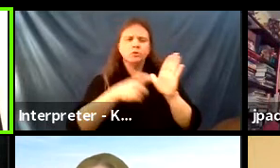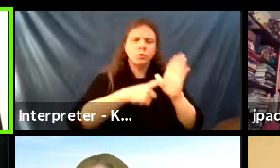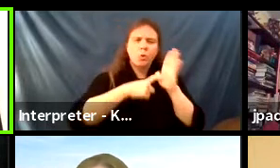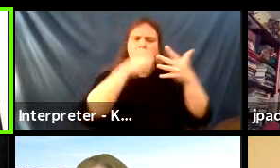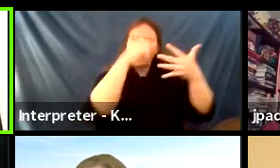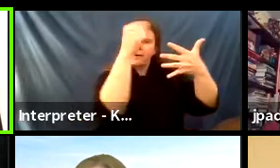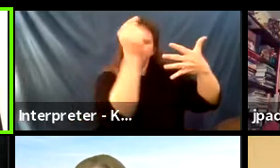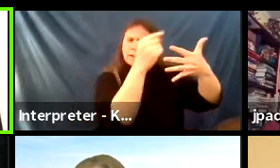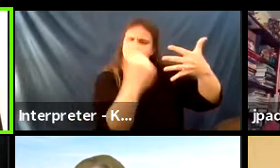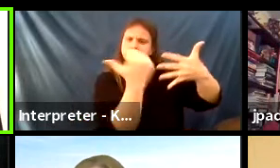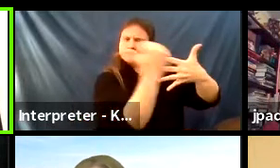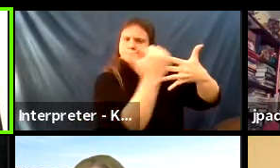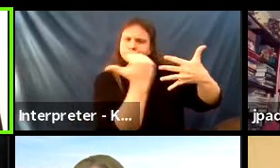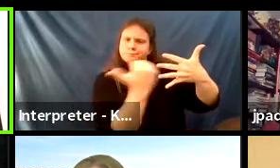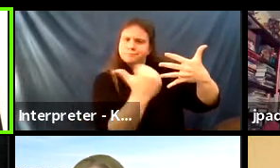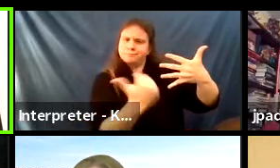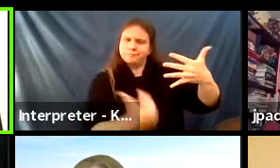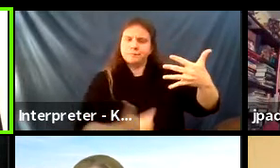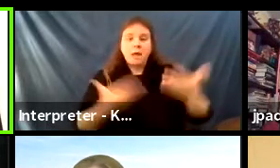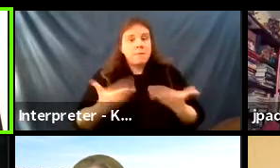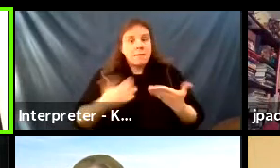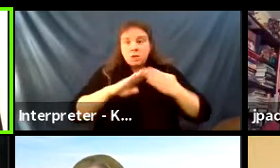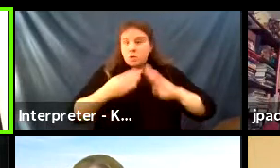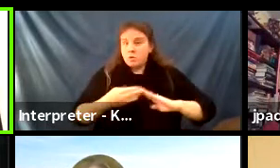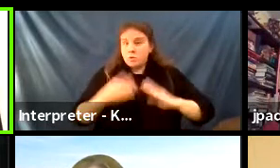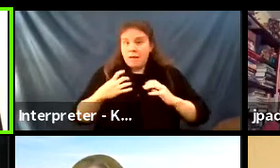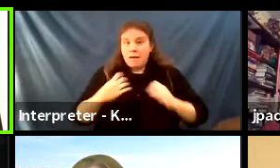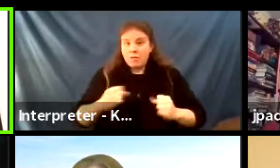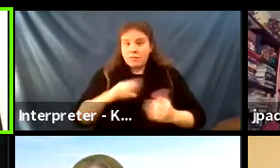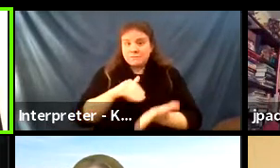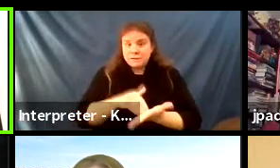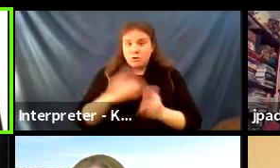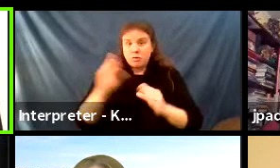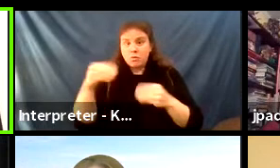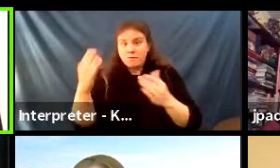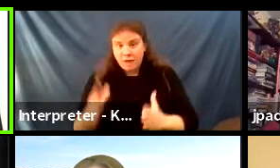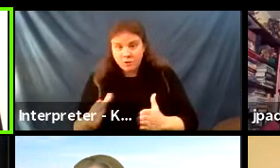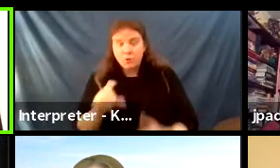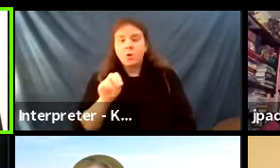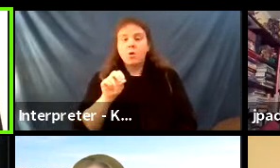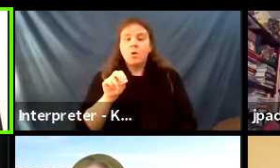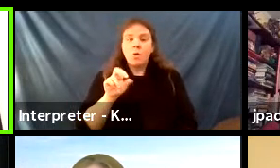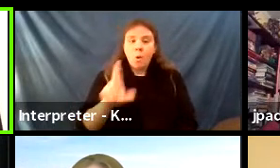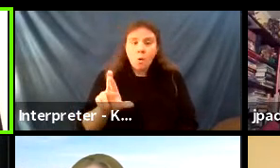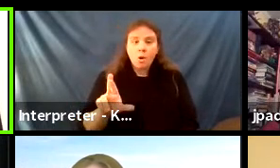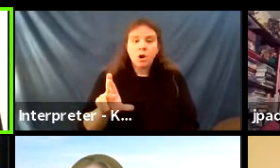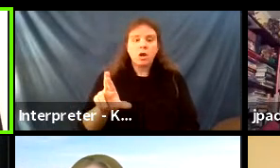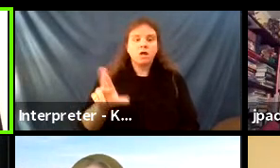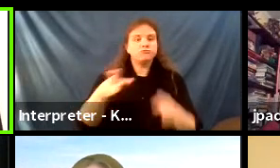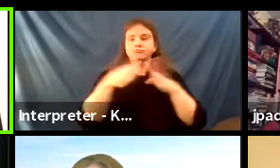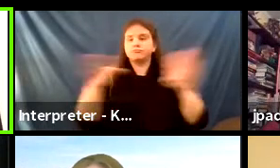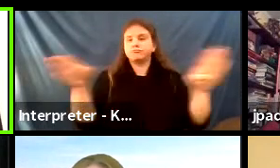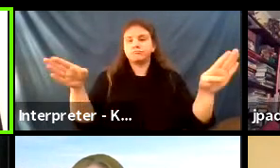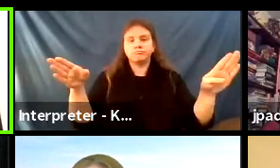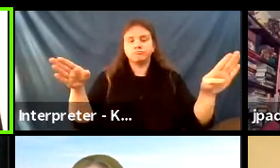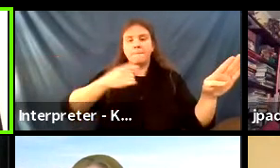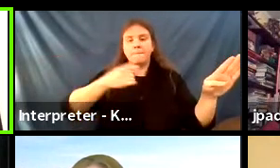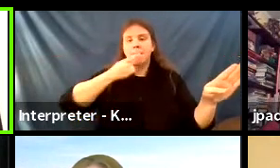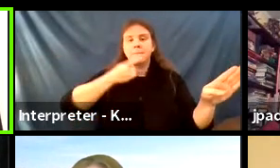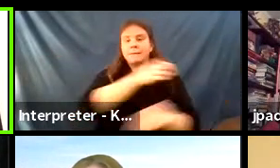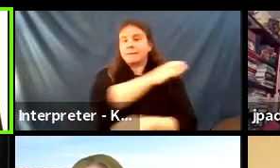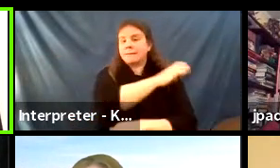a whether it's a community health center provider or a mass public clinic. What are